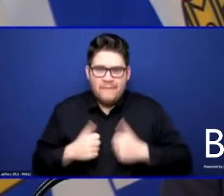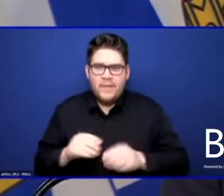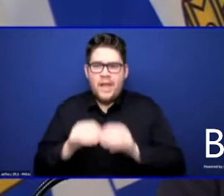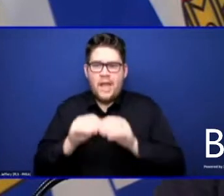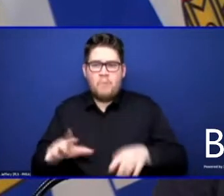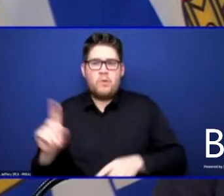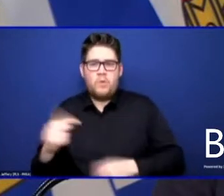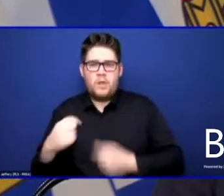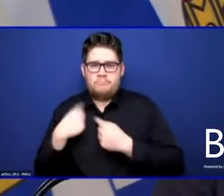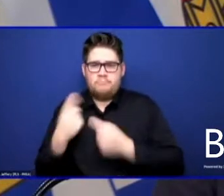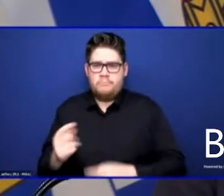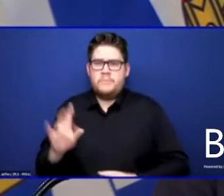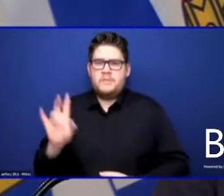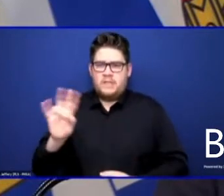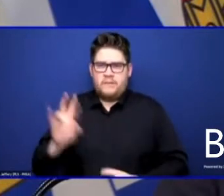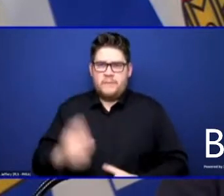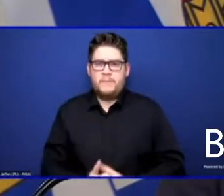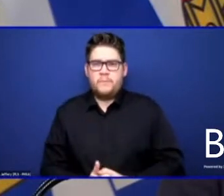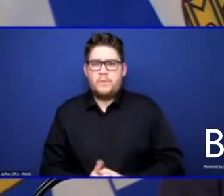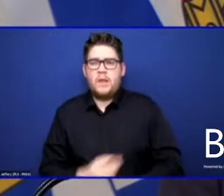we've delivered